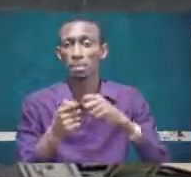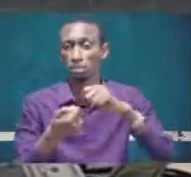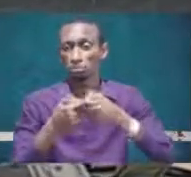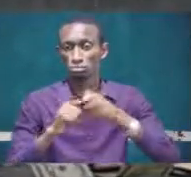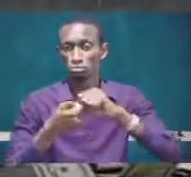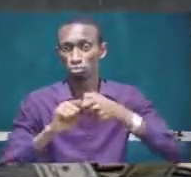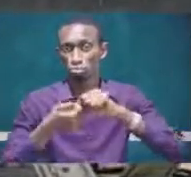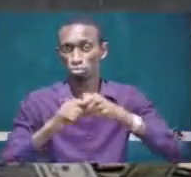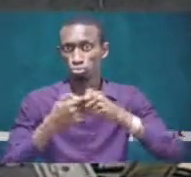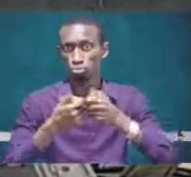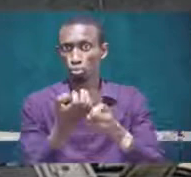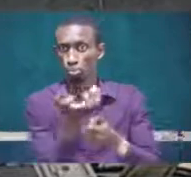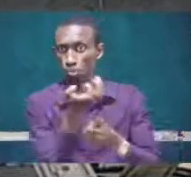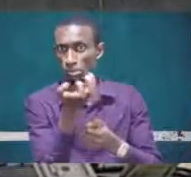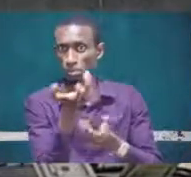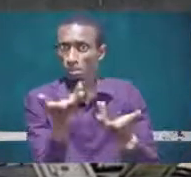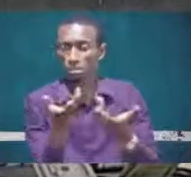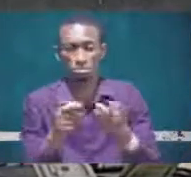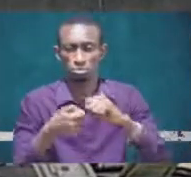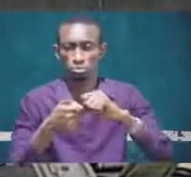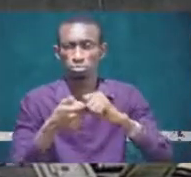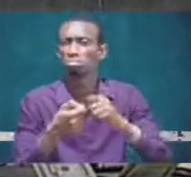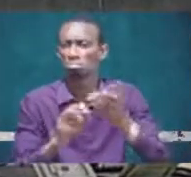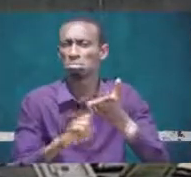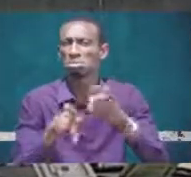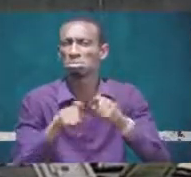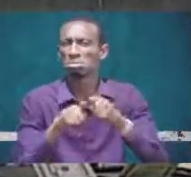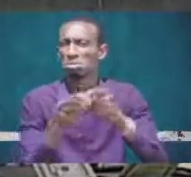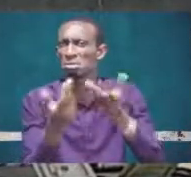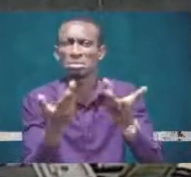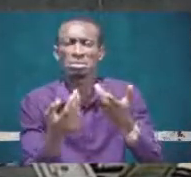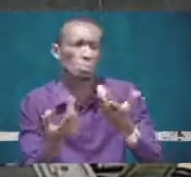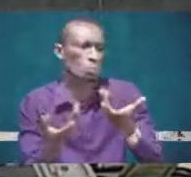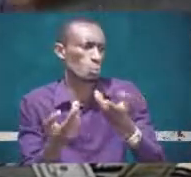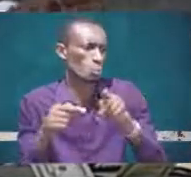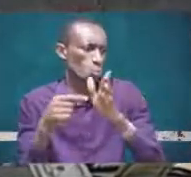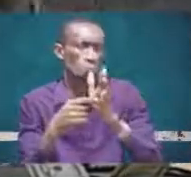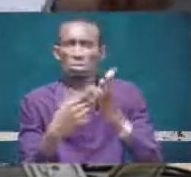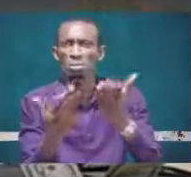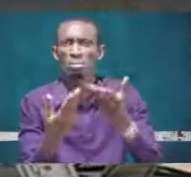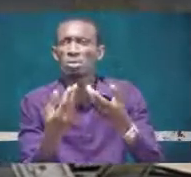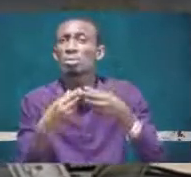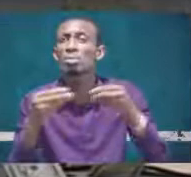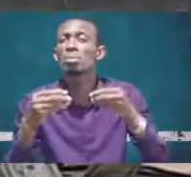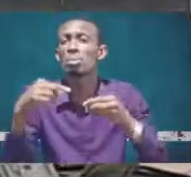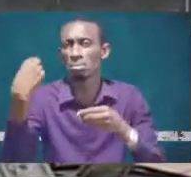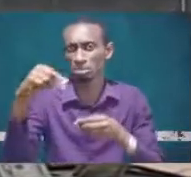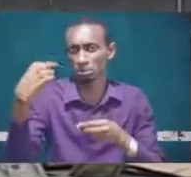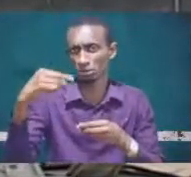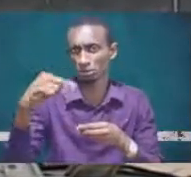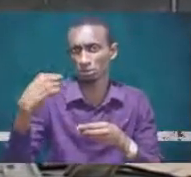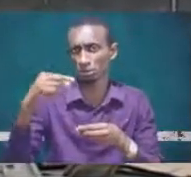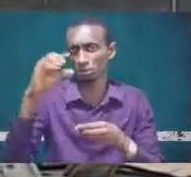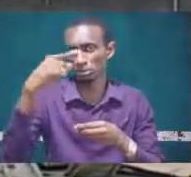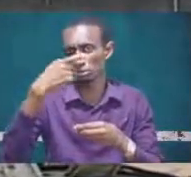to carry out transactions, to act as a medium of exchange. Like metals in form of silver and gold, before